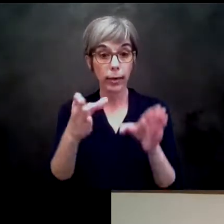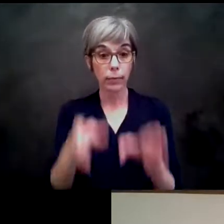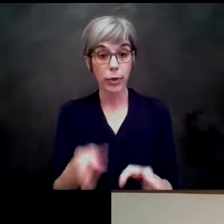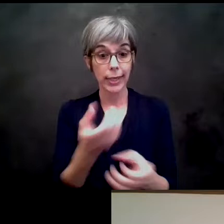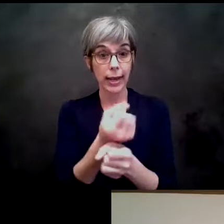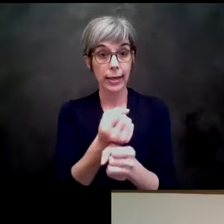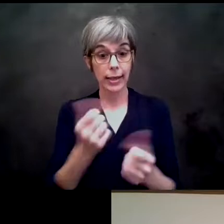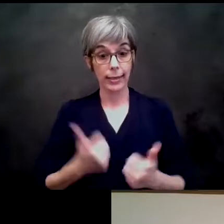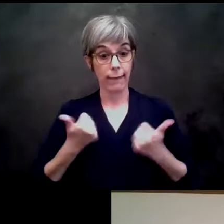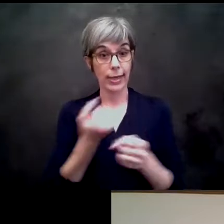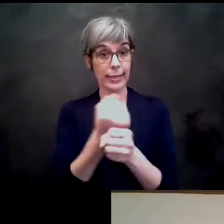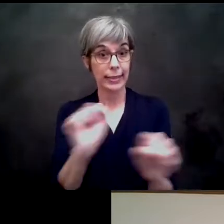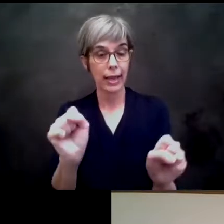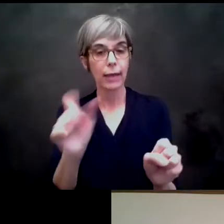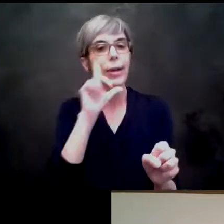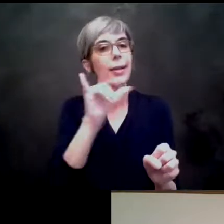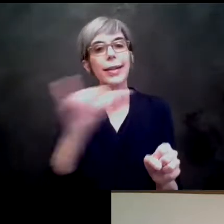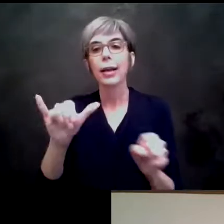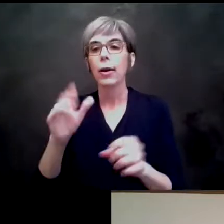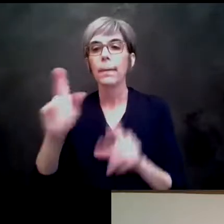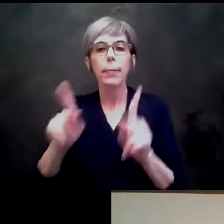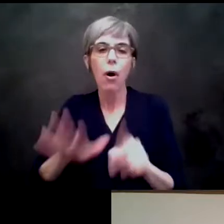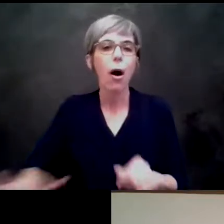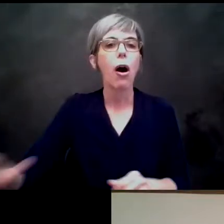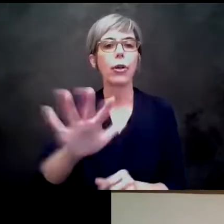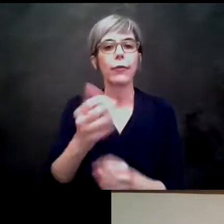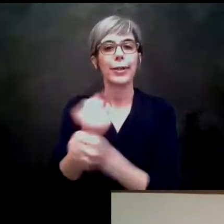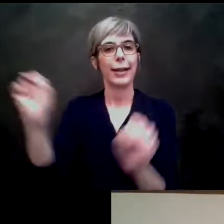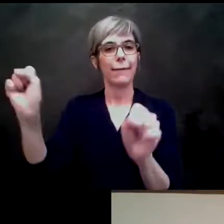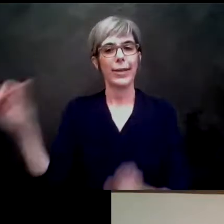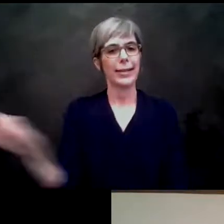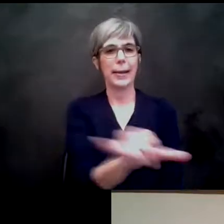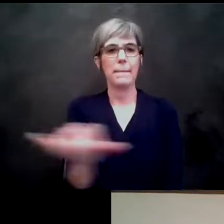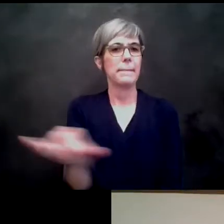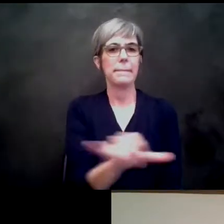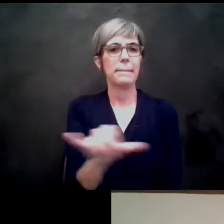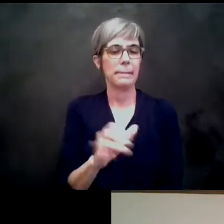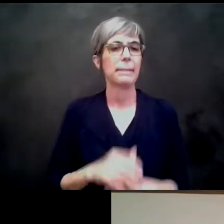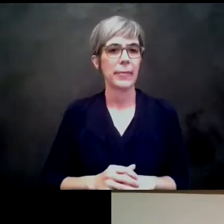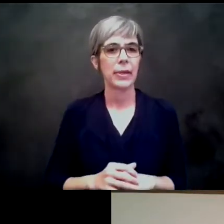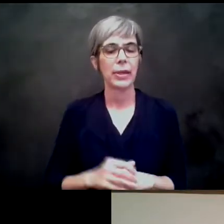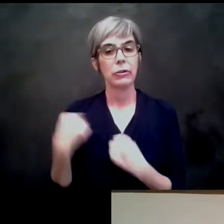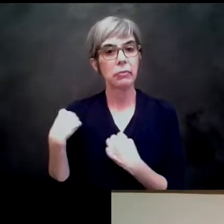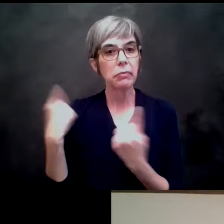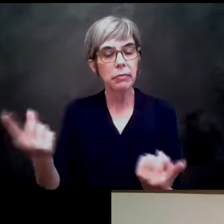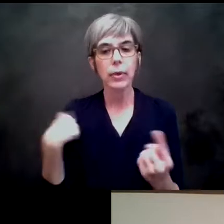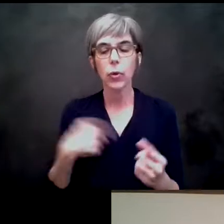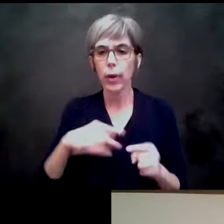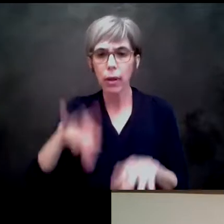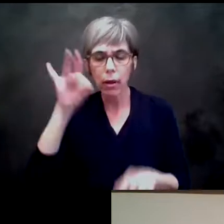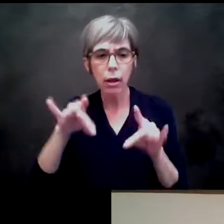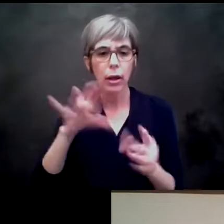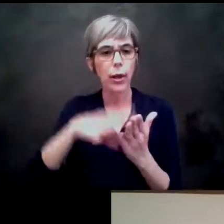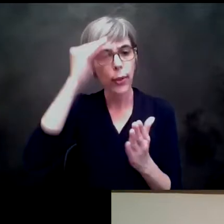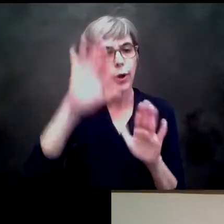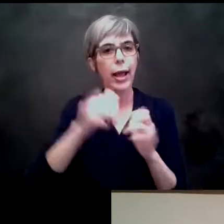humanity. And Islam has a rich history of scientific discovery to try to help humankind and to save lives.